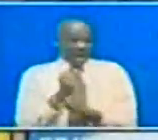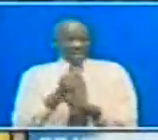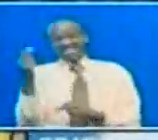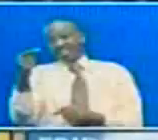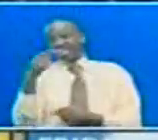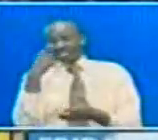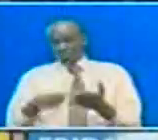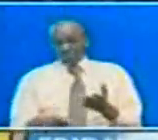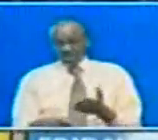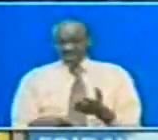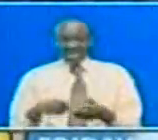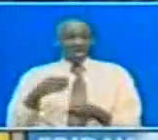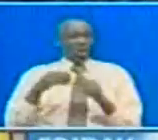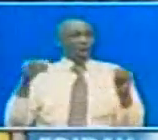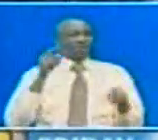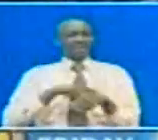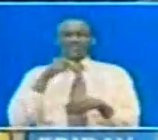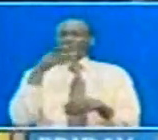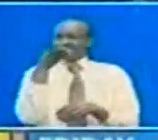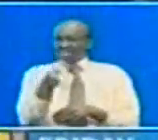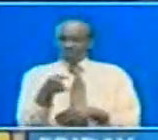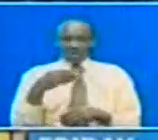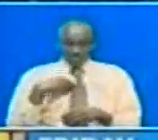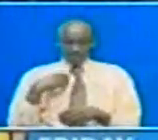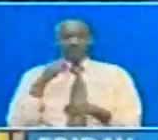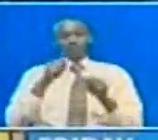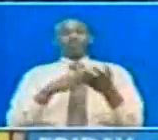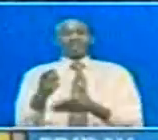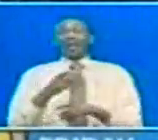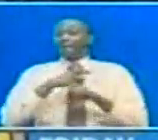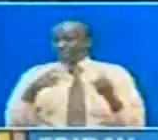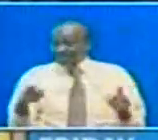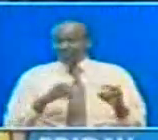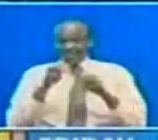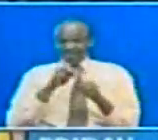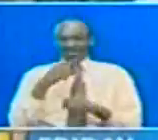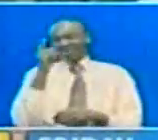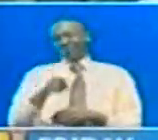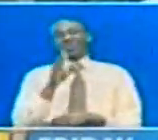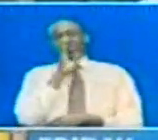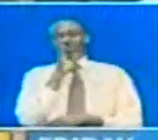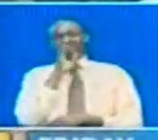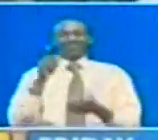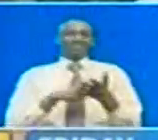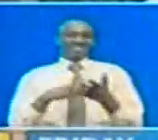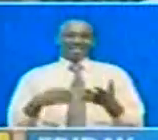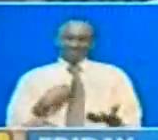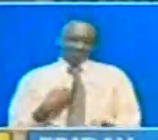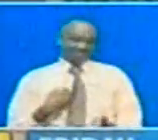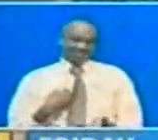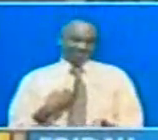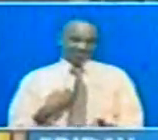investors, the long downtime was proof that the farm had been put under receivership. But the management has rubbished these claims. We want to dispel a lot of